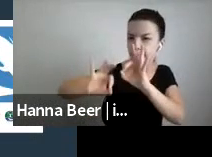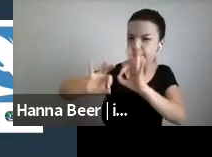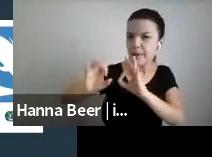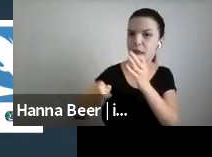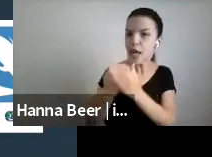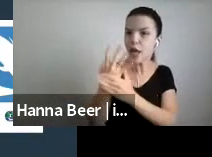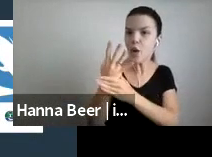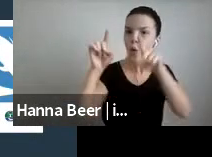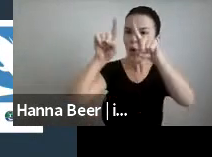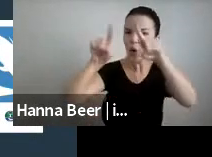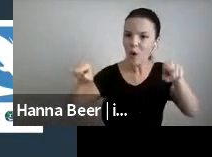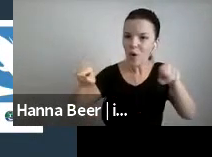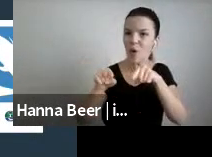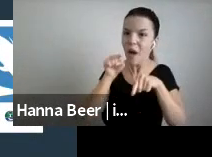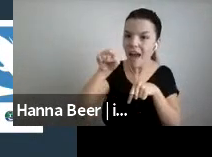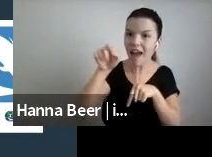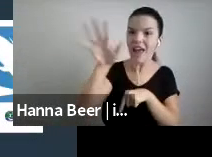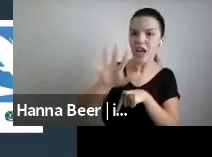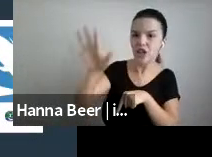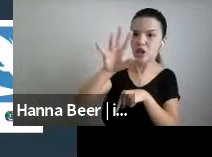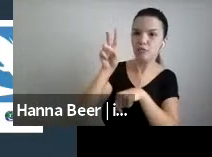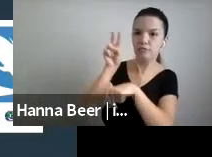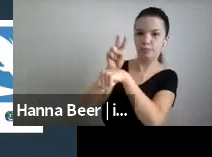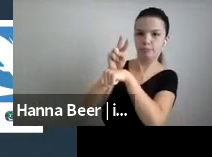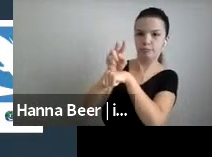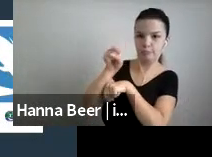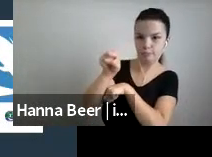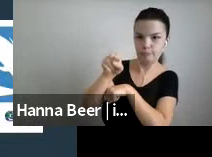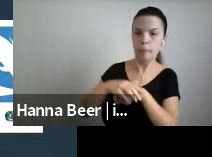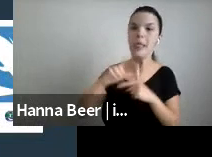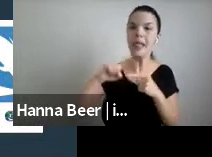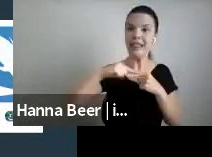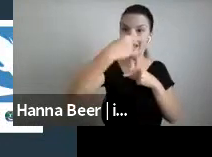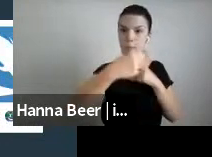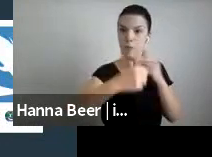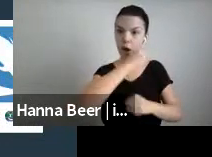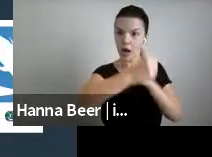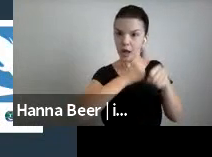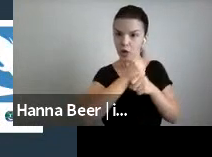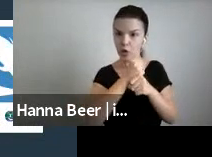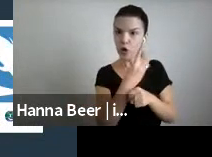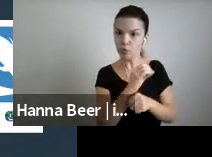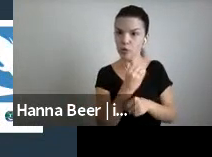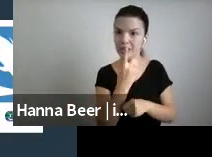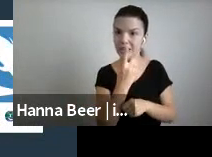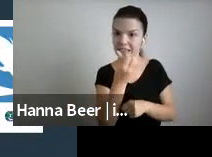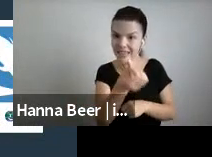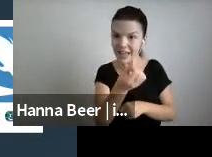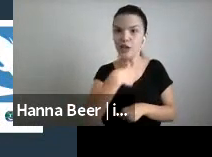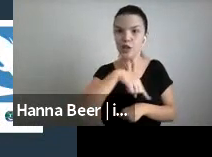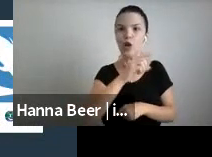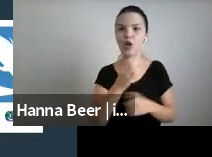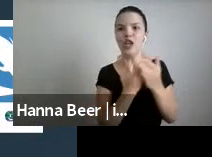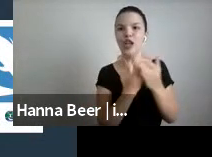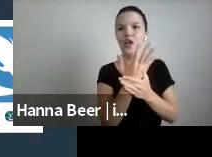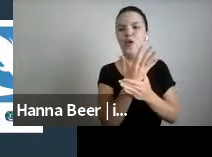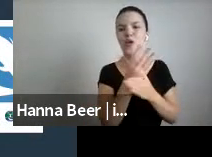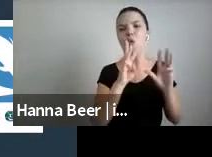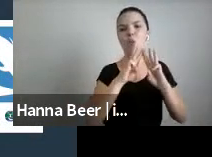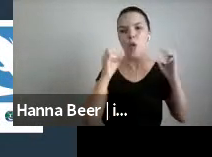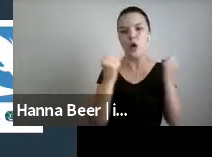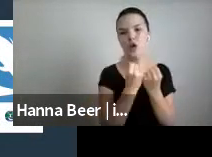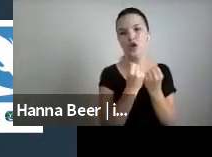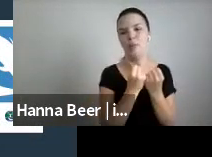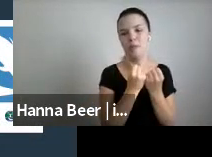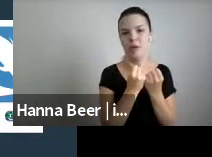then, which didn't occur until 2016, that MPA would have looked different. As you can